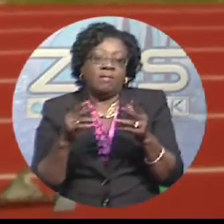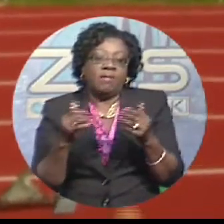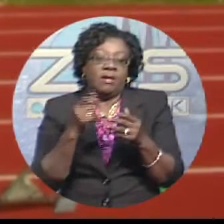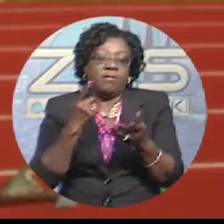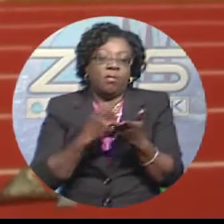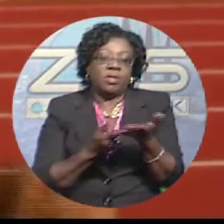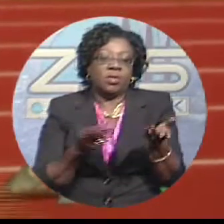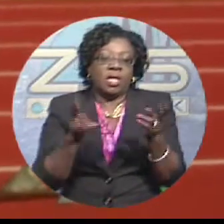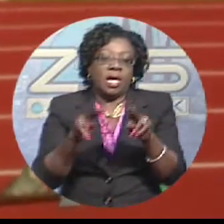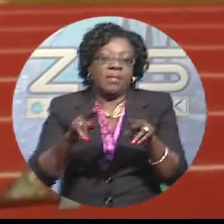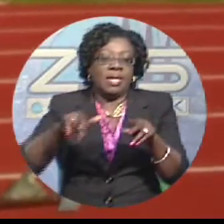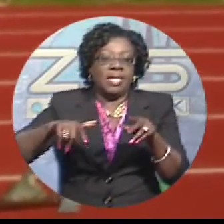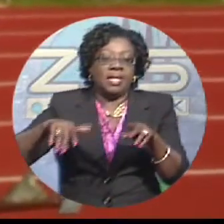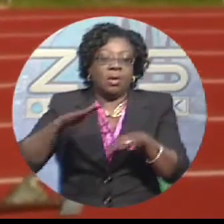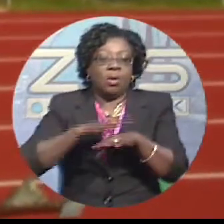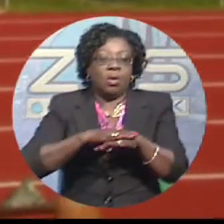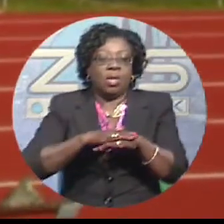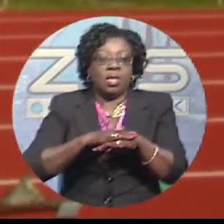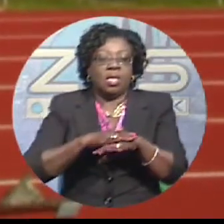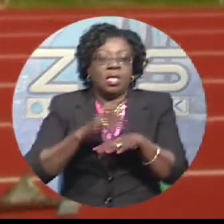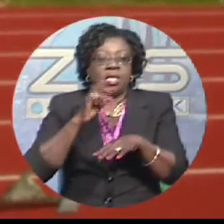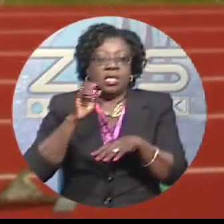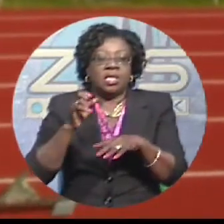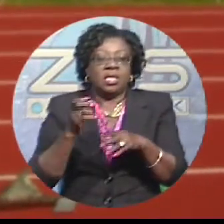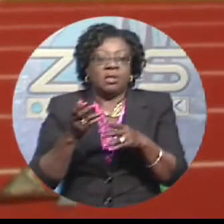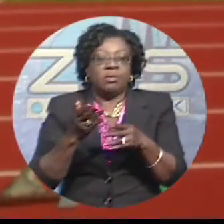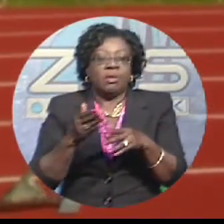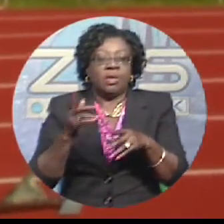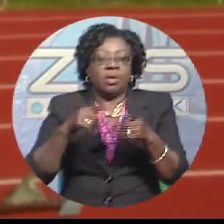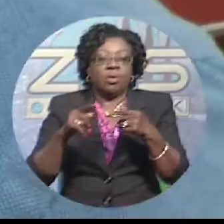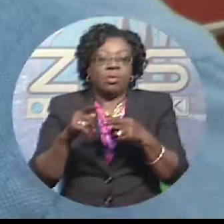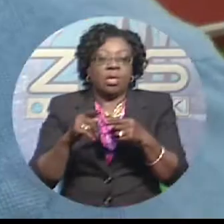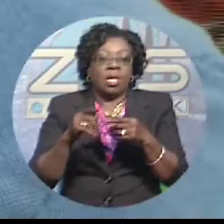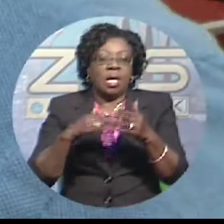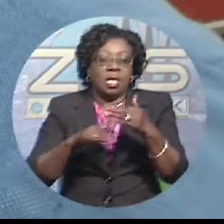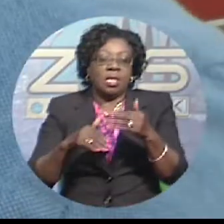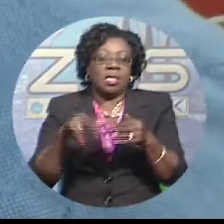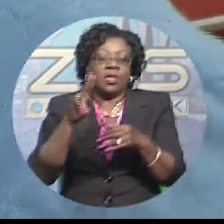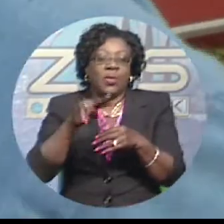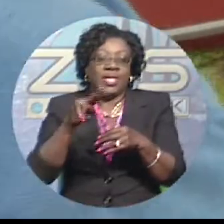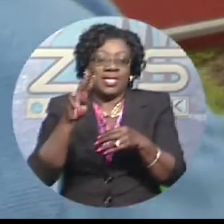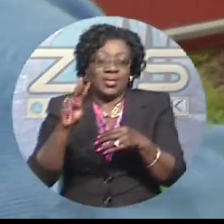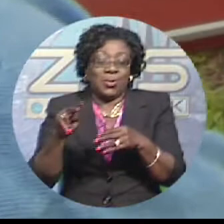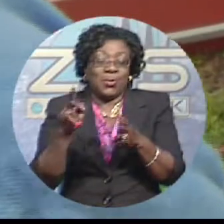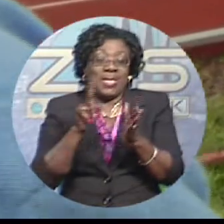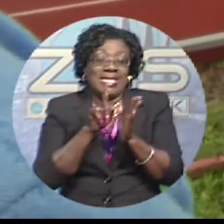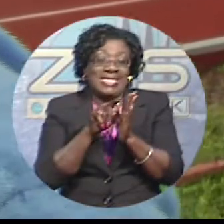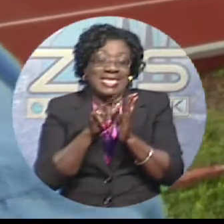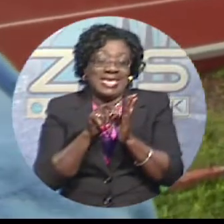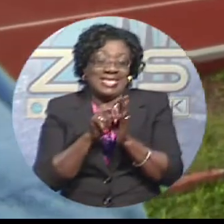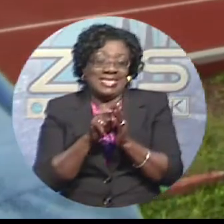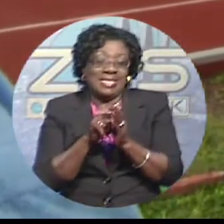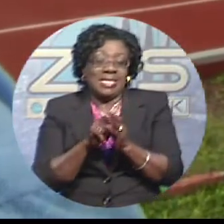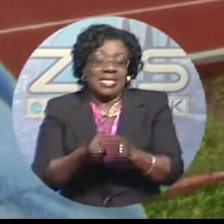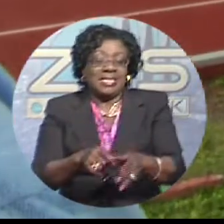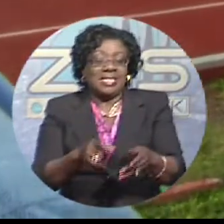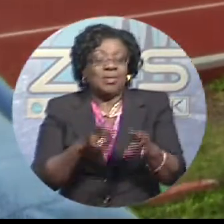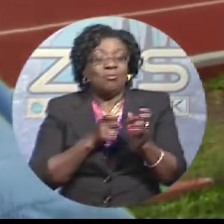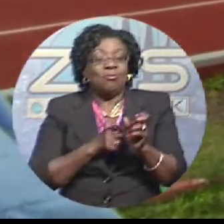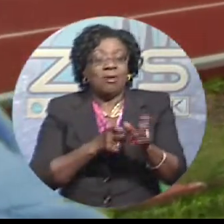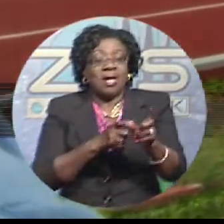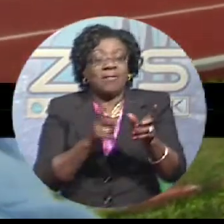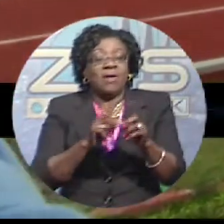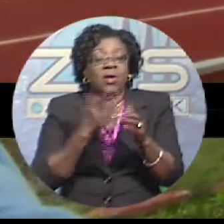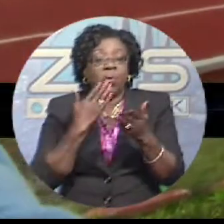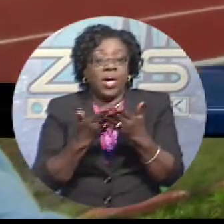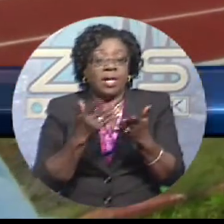what's going to happen later down. And she could very well go under 22 seconds. She beat some really, really good athletes this past weekend. And like I'm